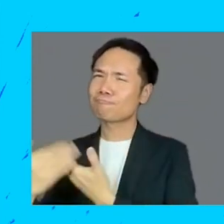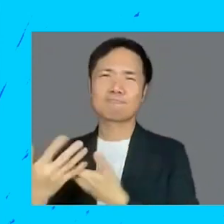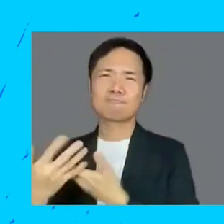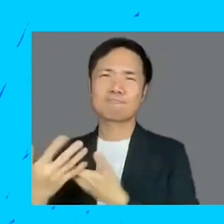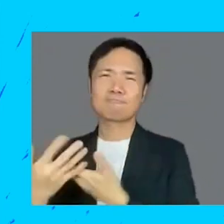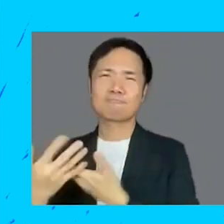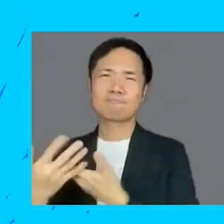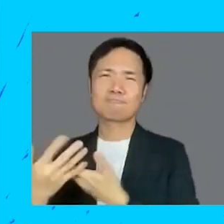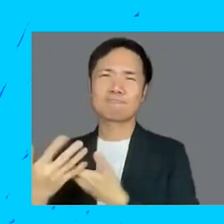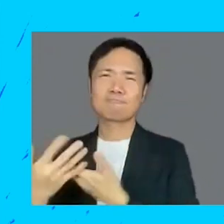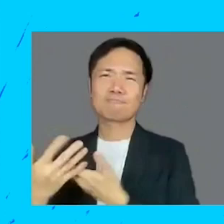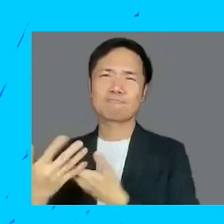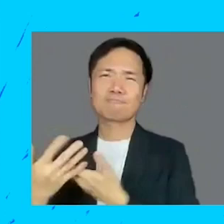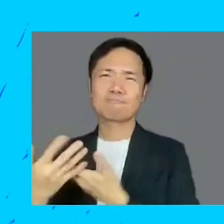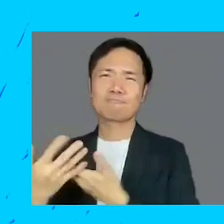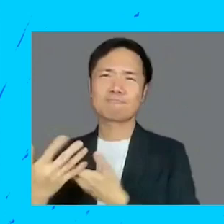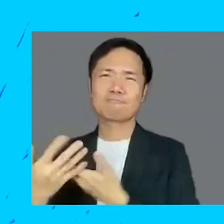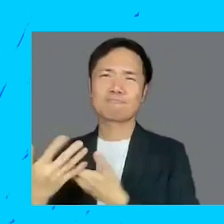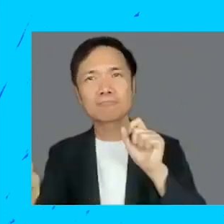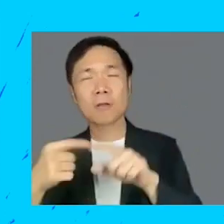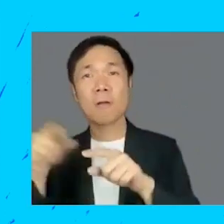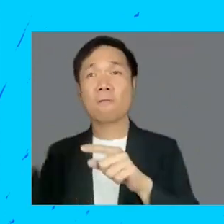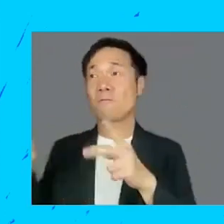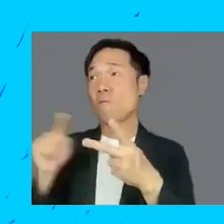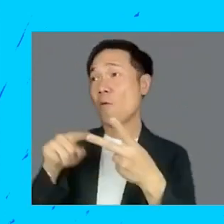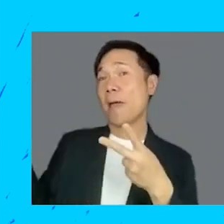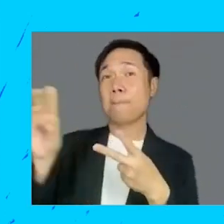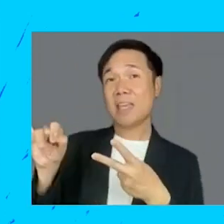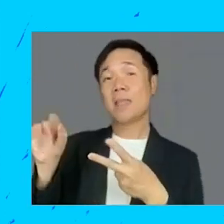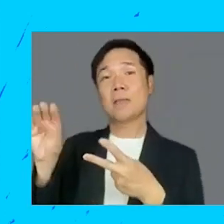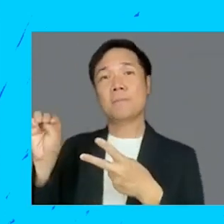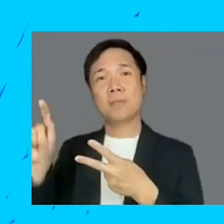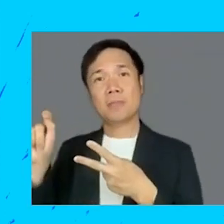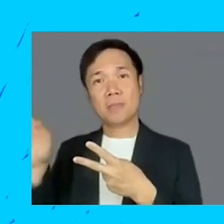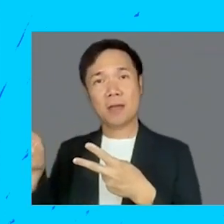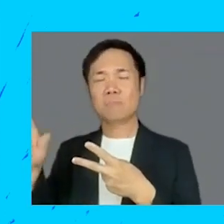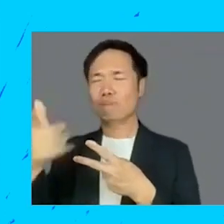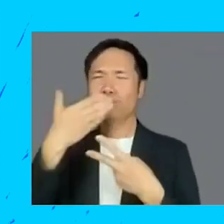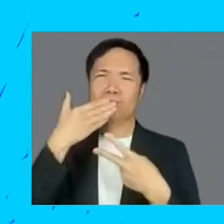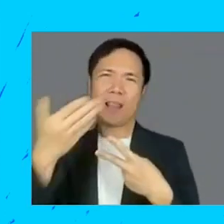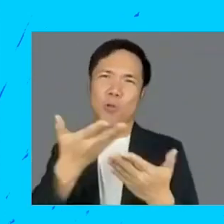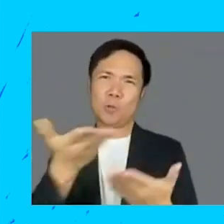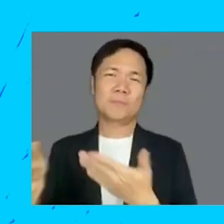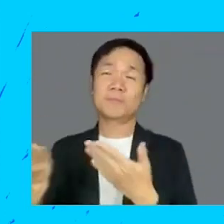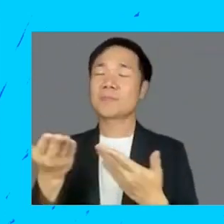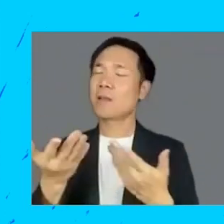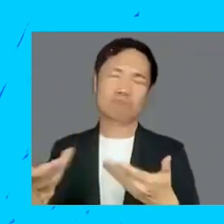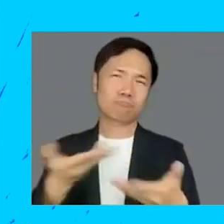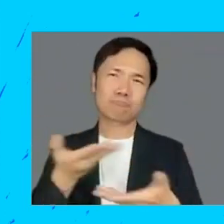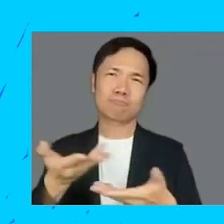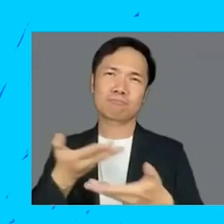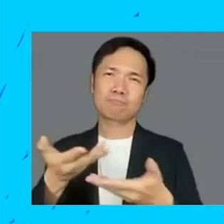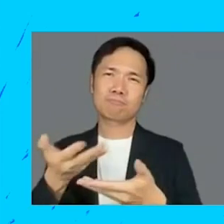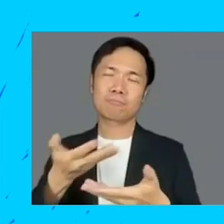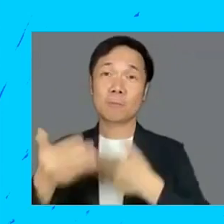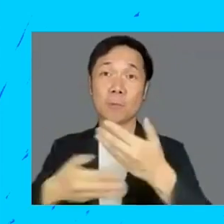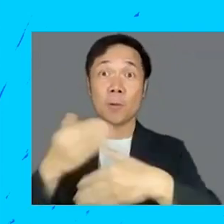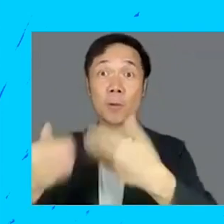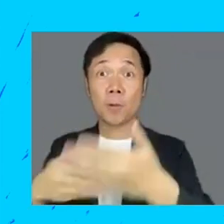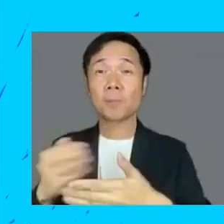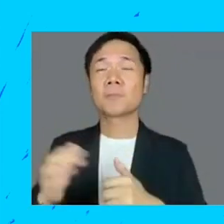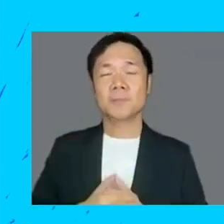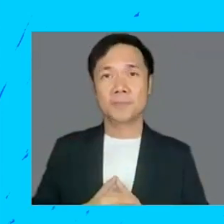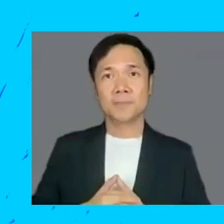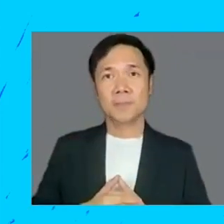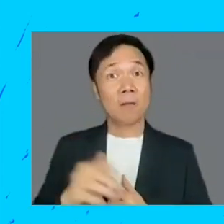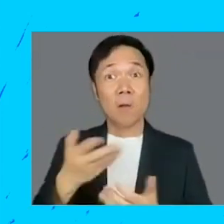the Mentimeter. It has been amazing interacting with you all. And I hope we can still keep on interacting and carry on these conversations to